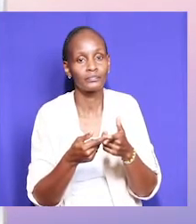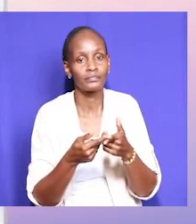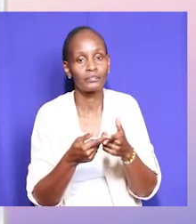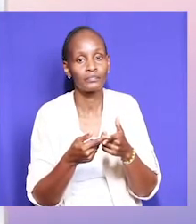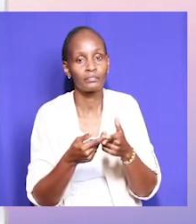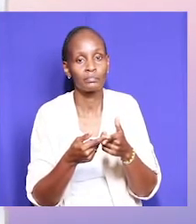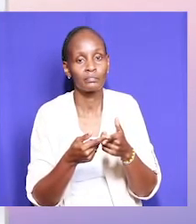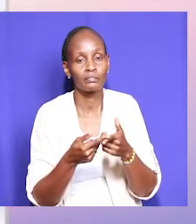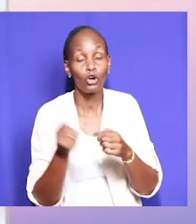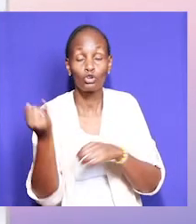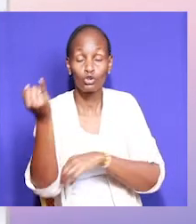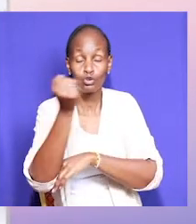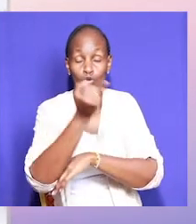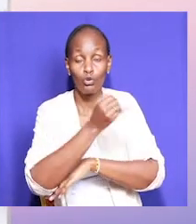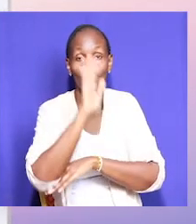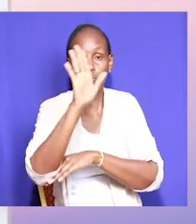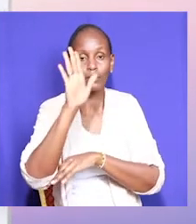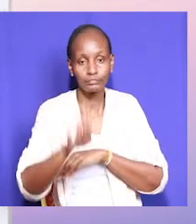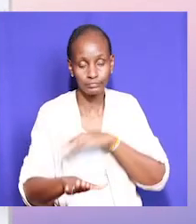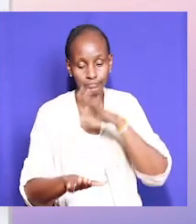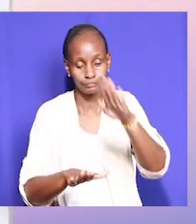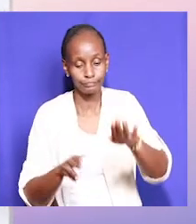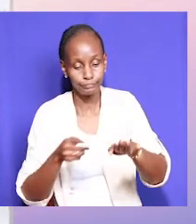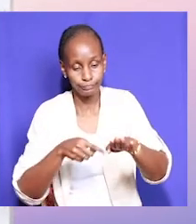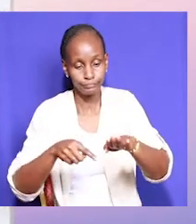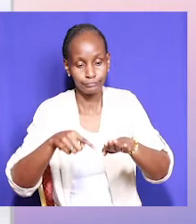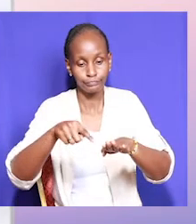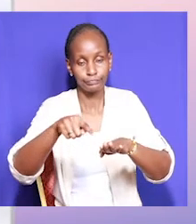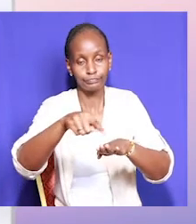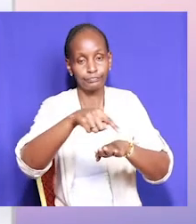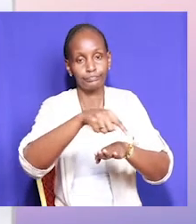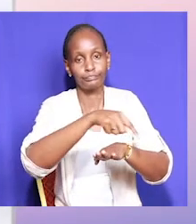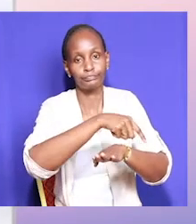of your feet, and then